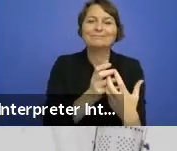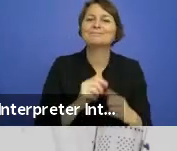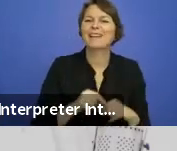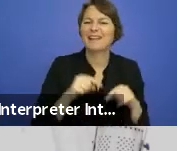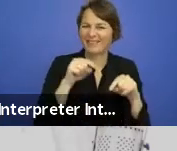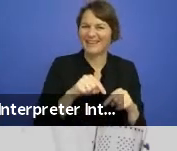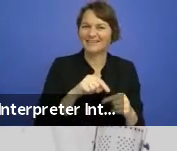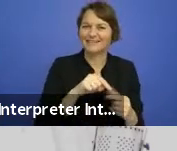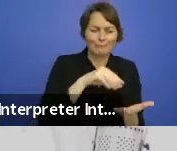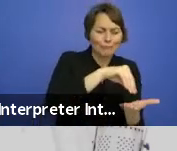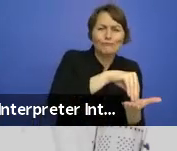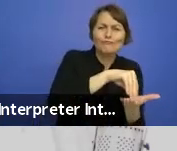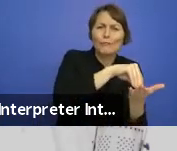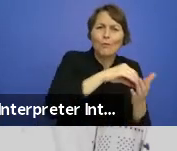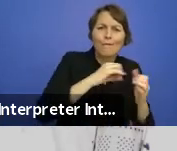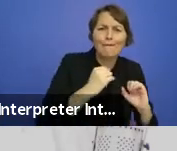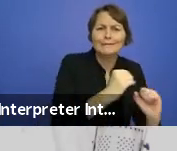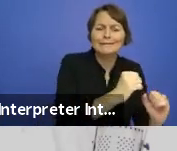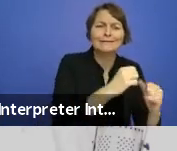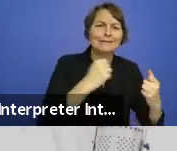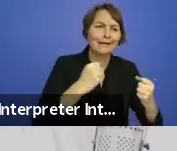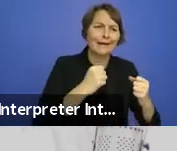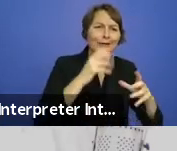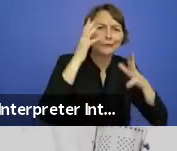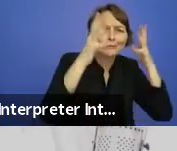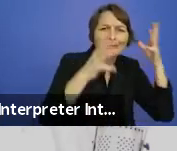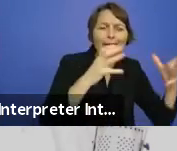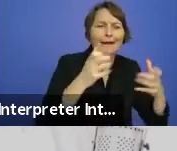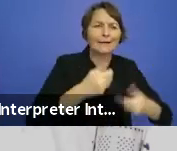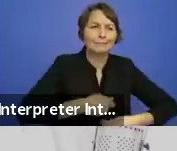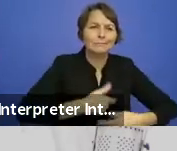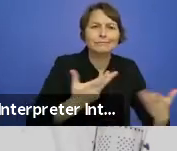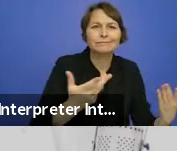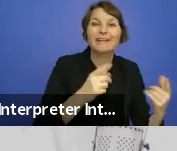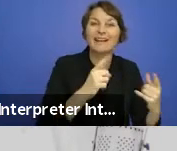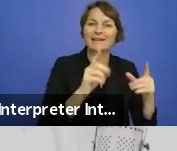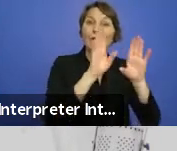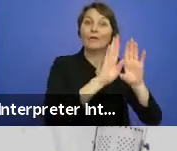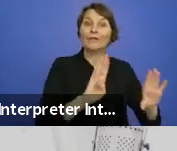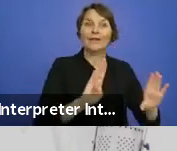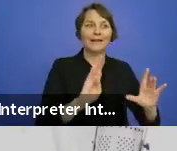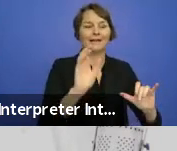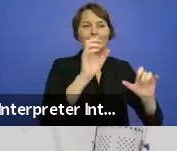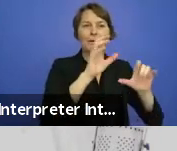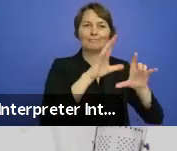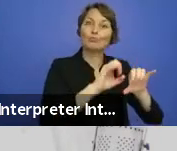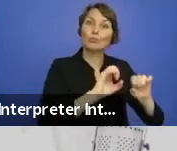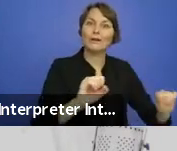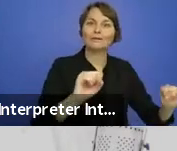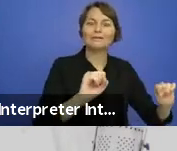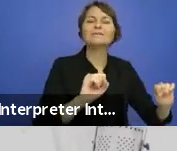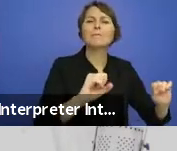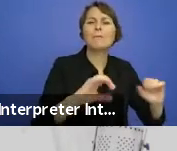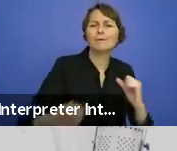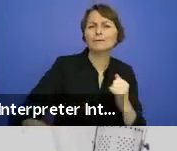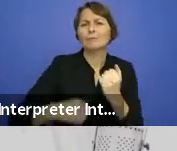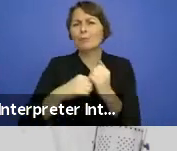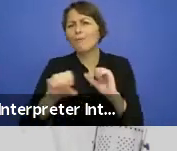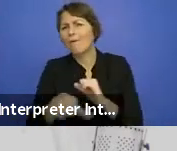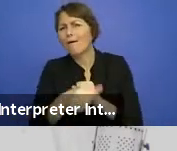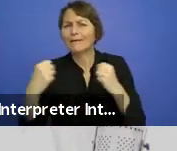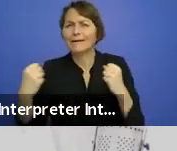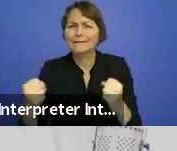of creation, of production, dissemination, and exhibition of theater plays with supporting activities, education, the